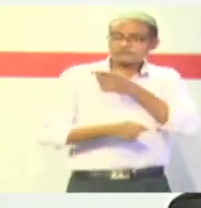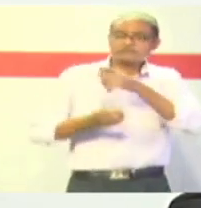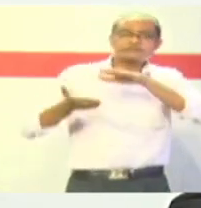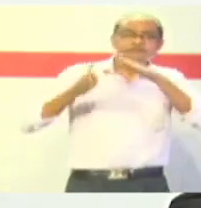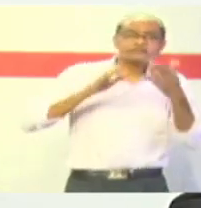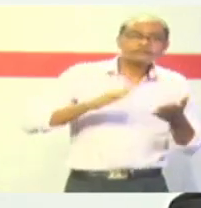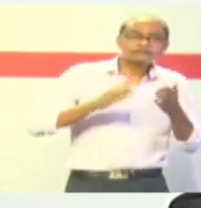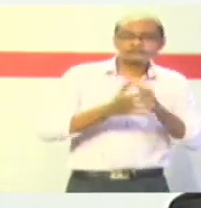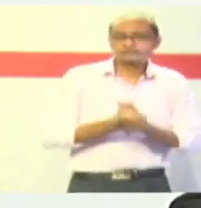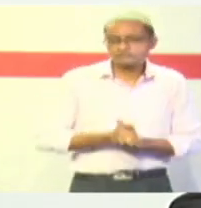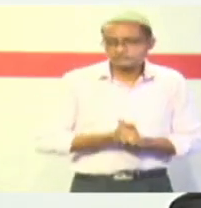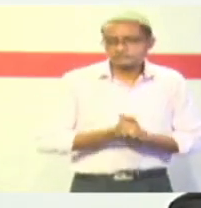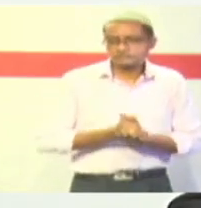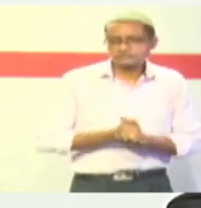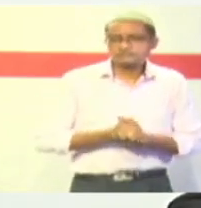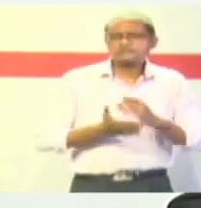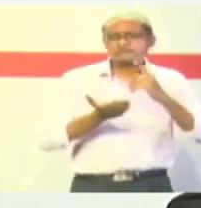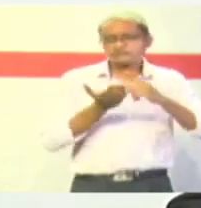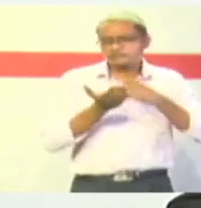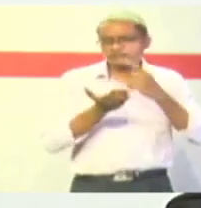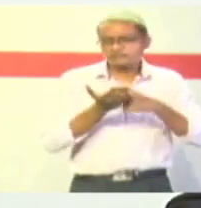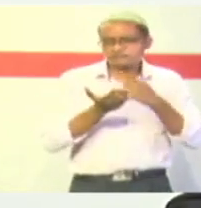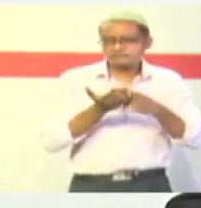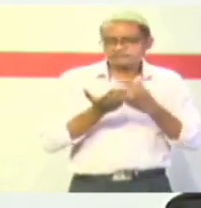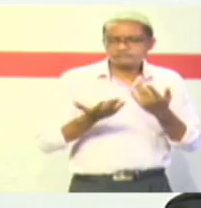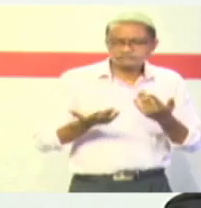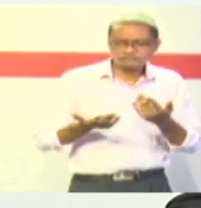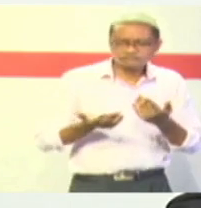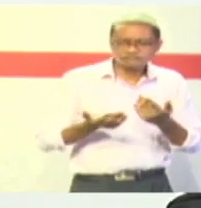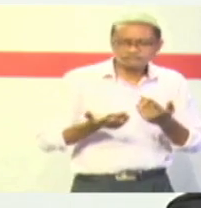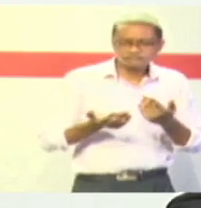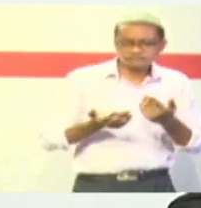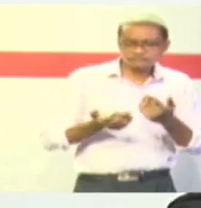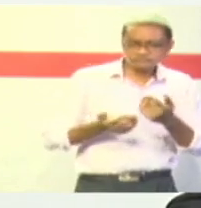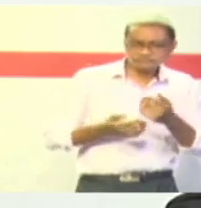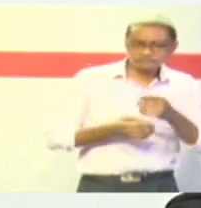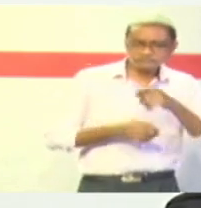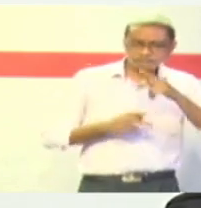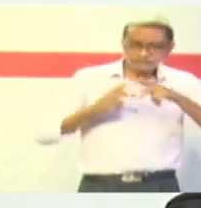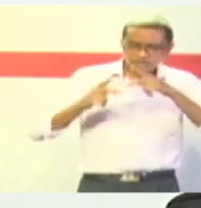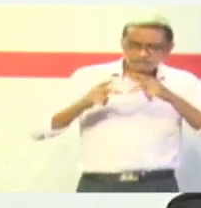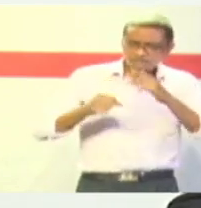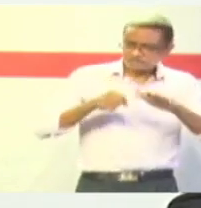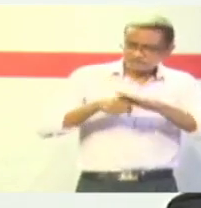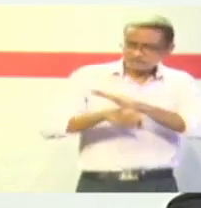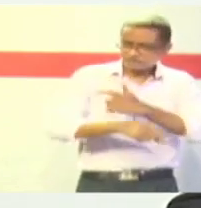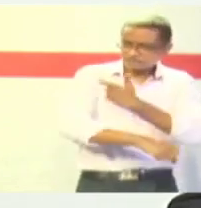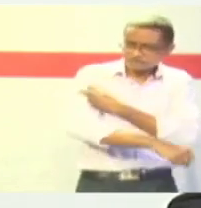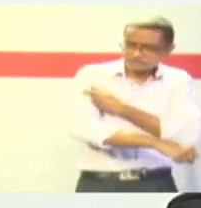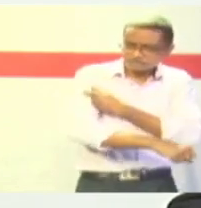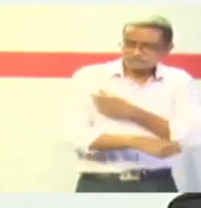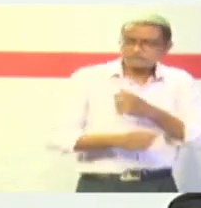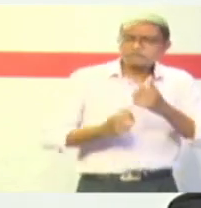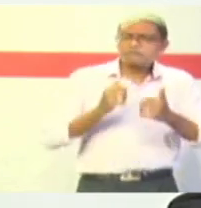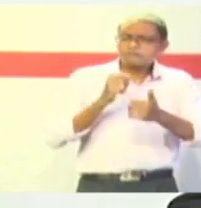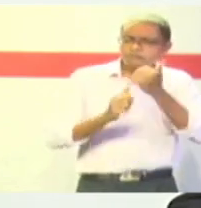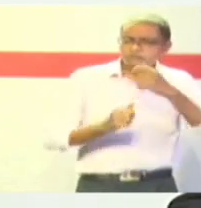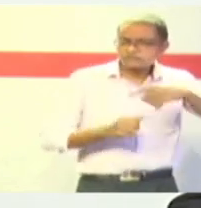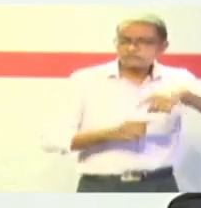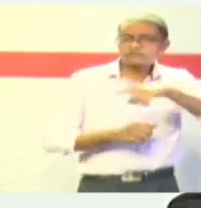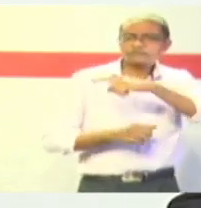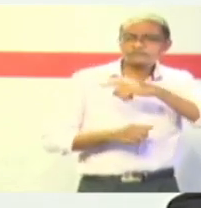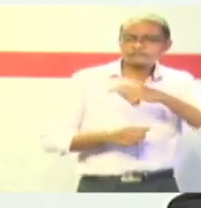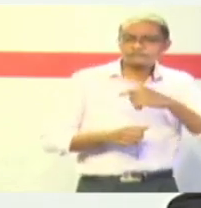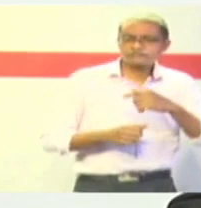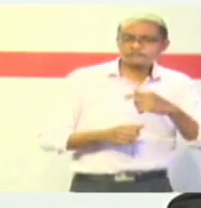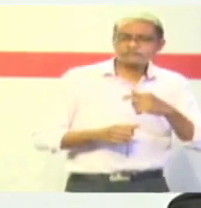are underlying pathologies that we find in the 28 deaths that occurred so far in people who are fully vaccinated. The majority of them have